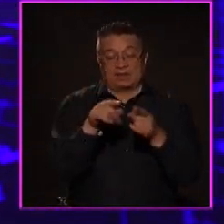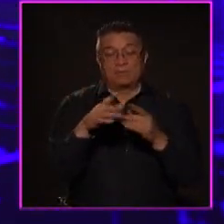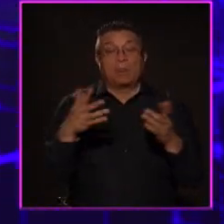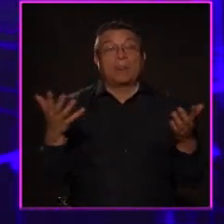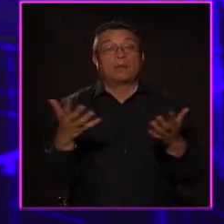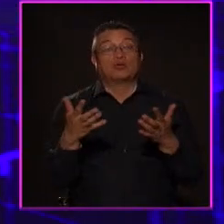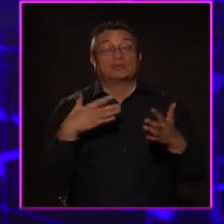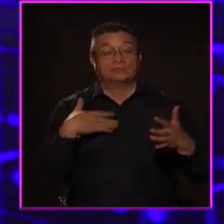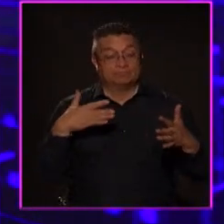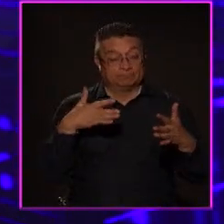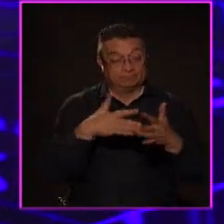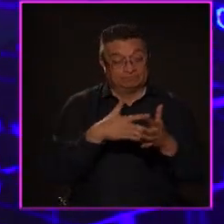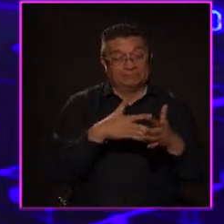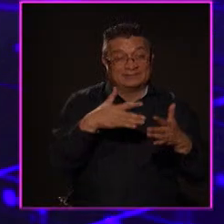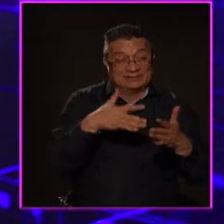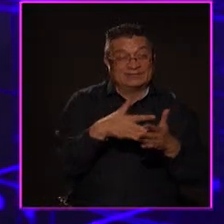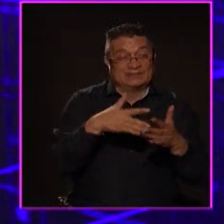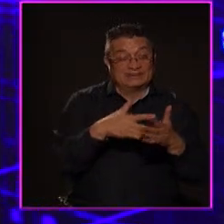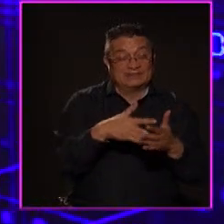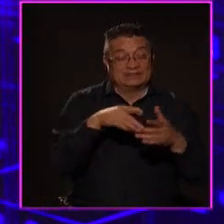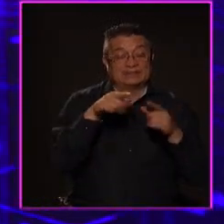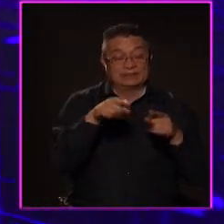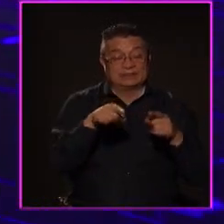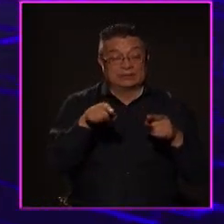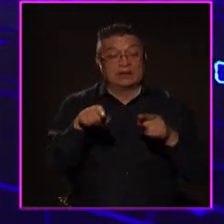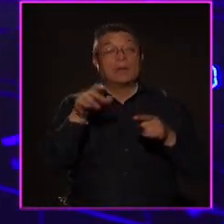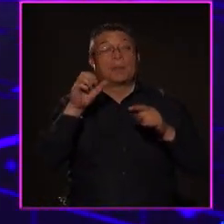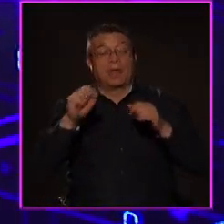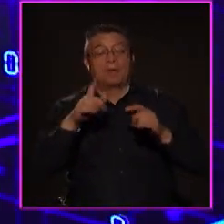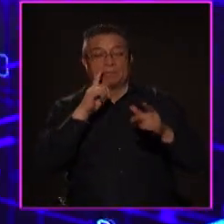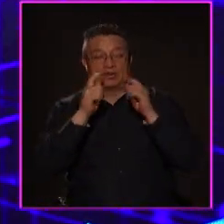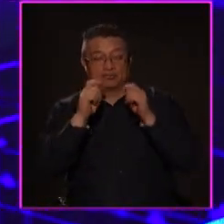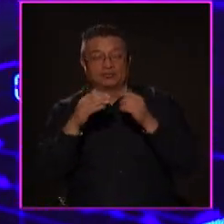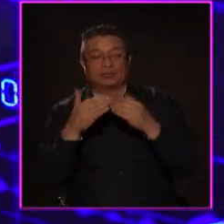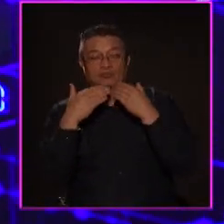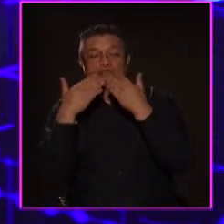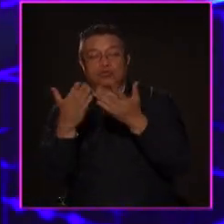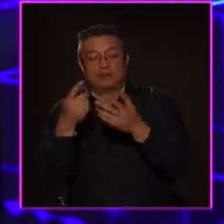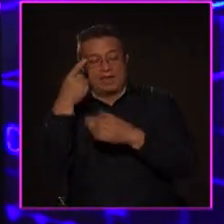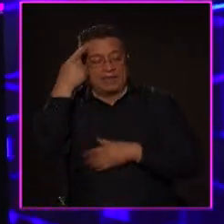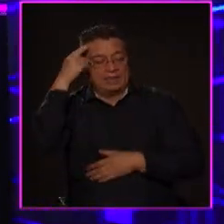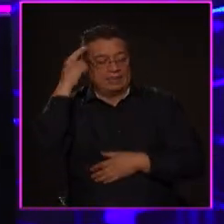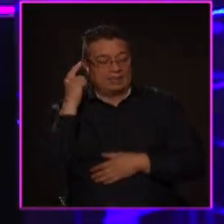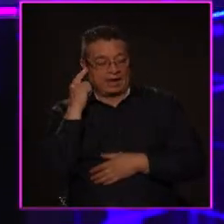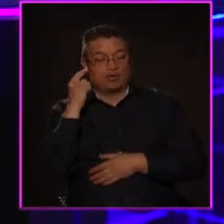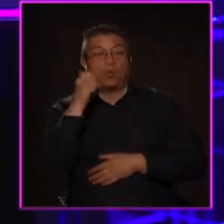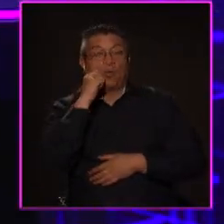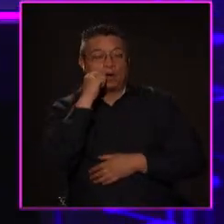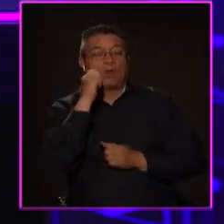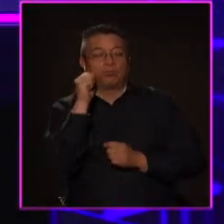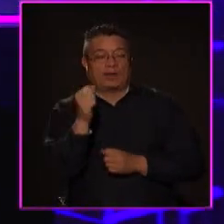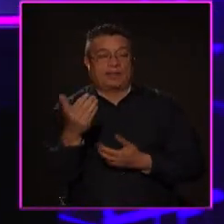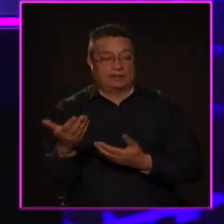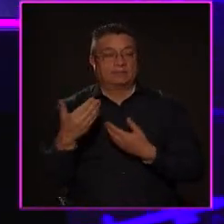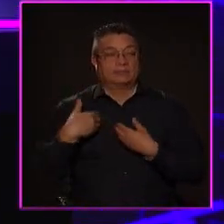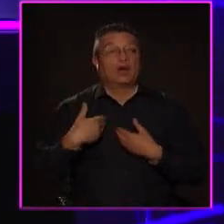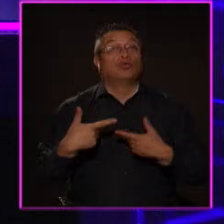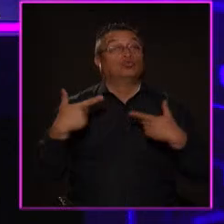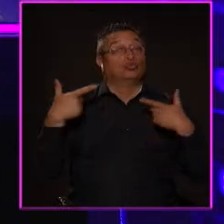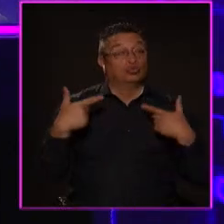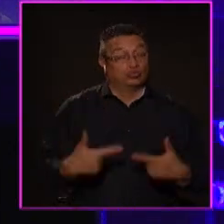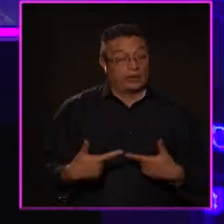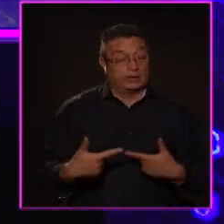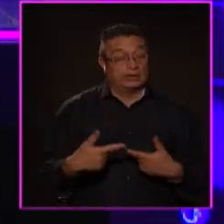ethical risks, potential harms for humans. And now, fortunately, there's this field